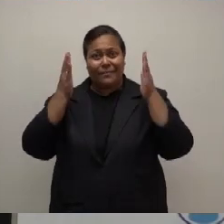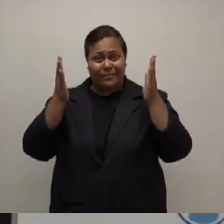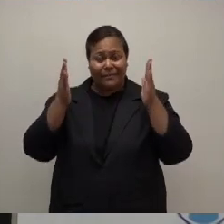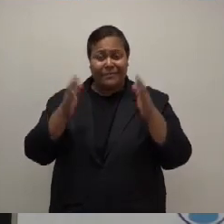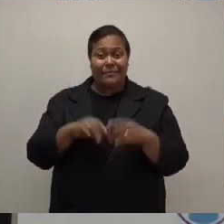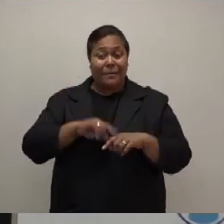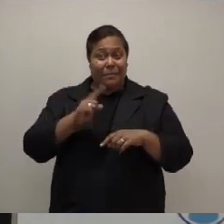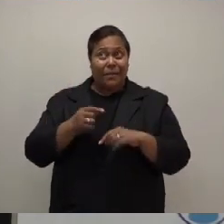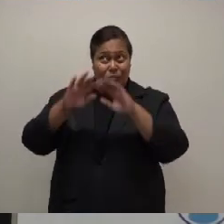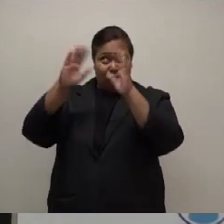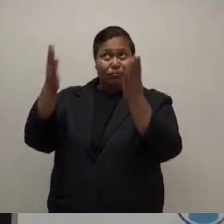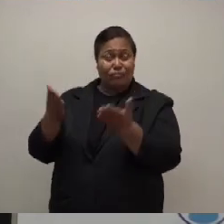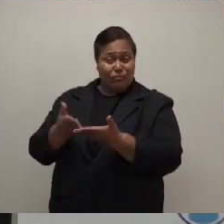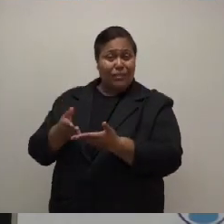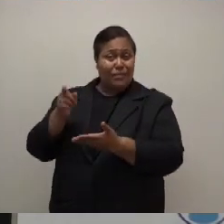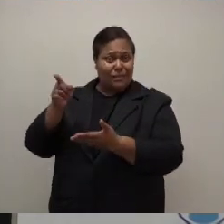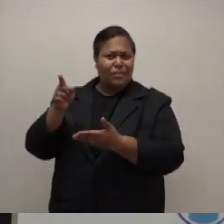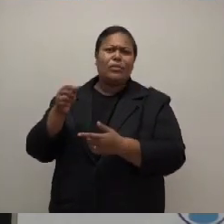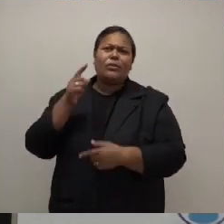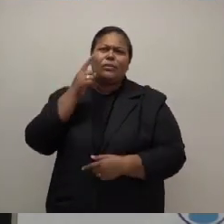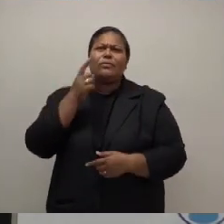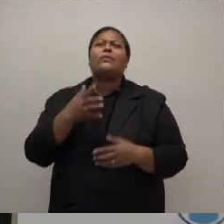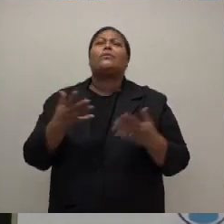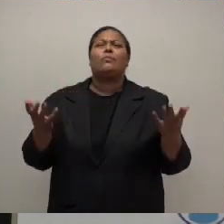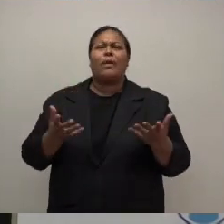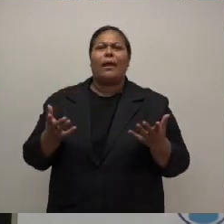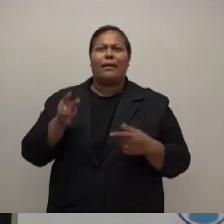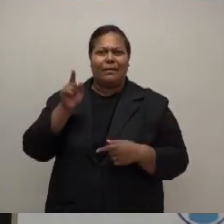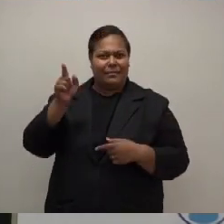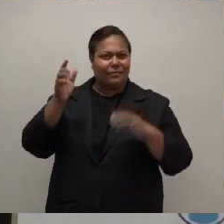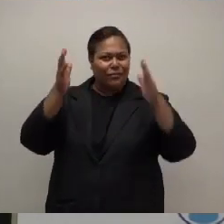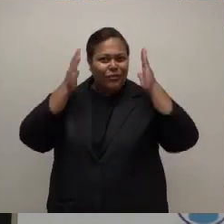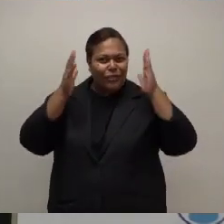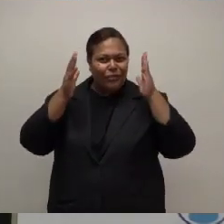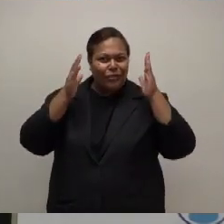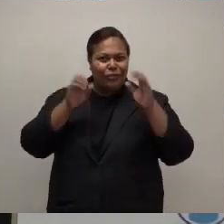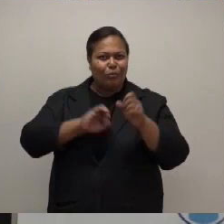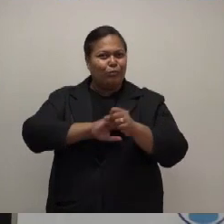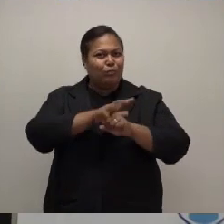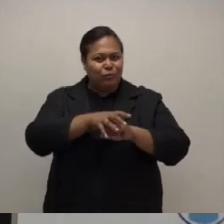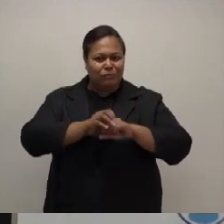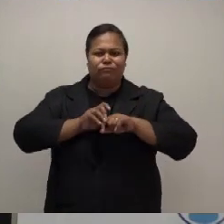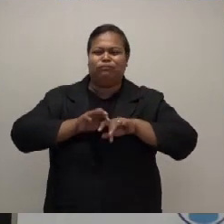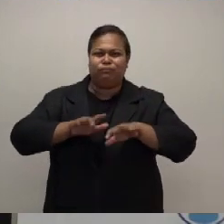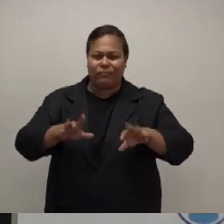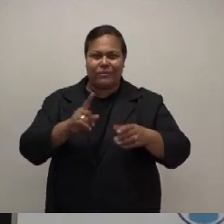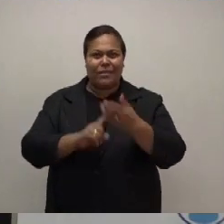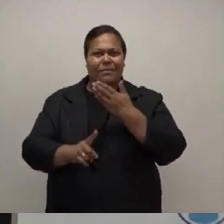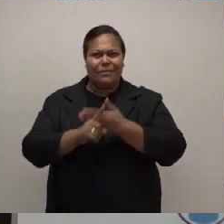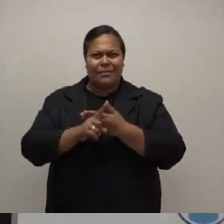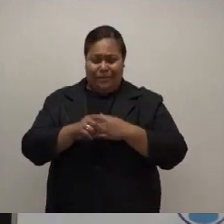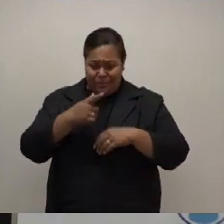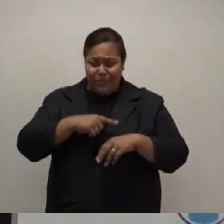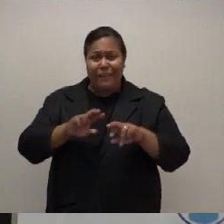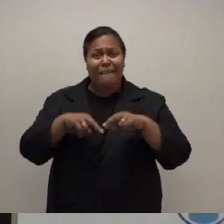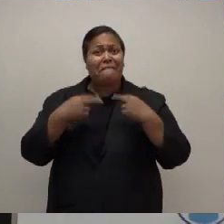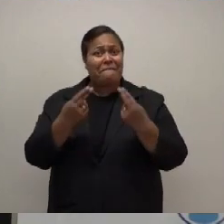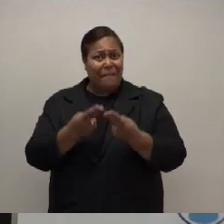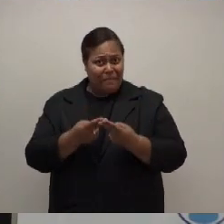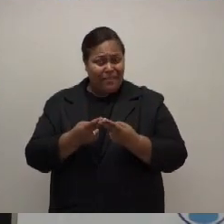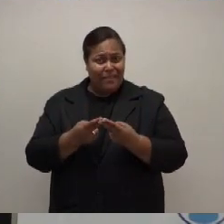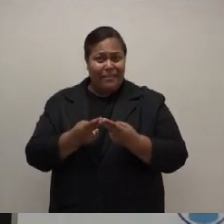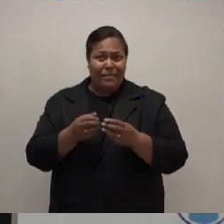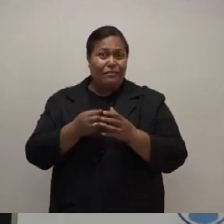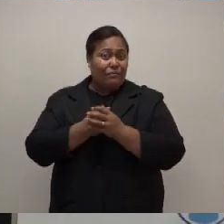Meanwhile, across the world, we've seen large-scale outbreaks start in houses of worship, as families and friends greet, gather,